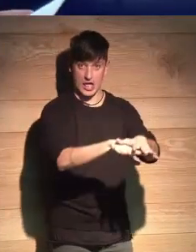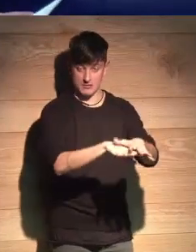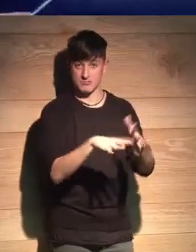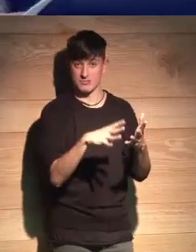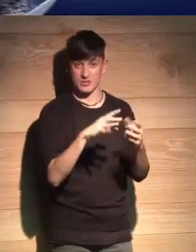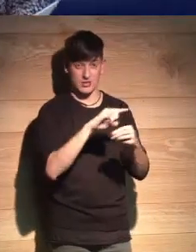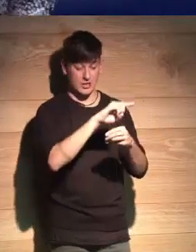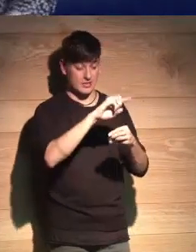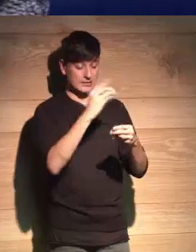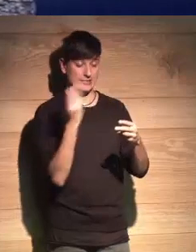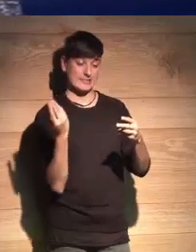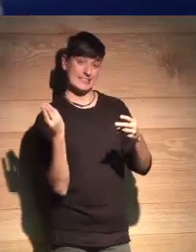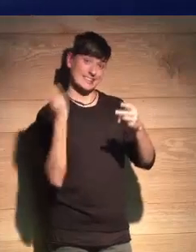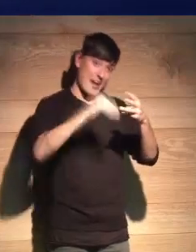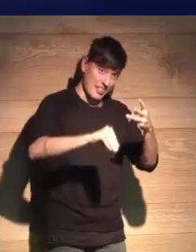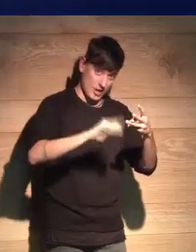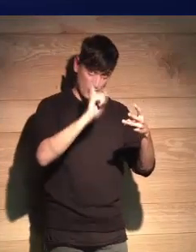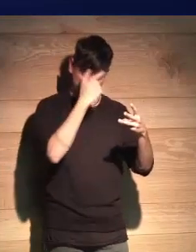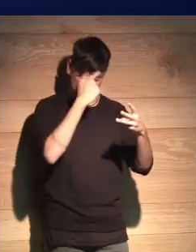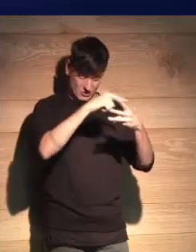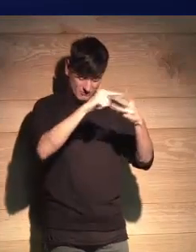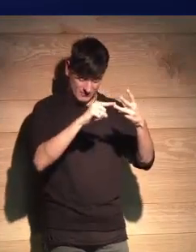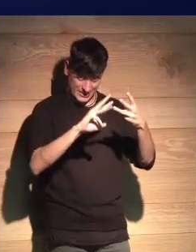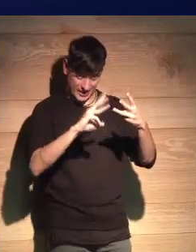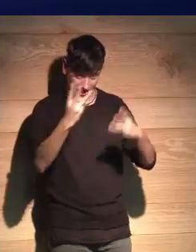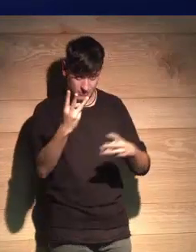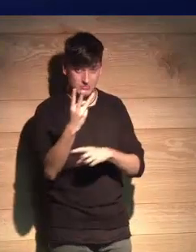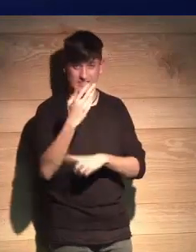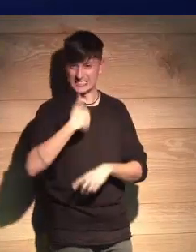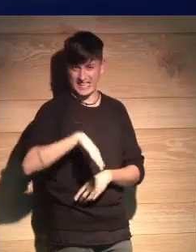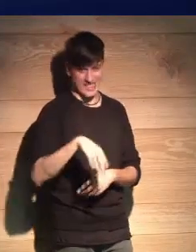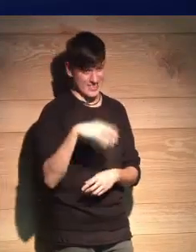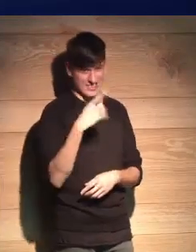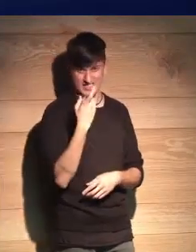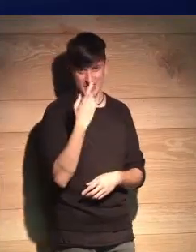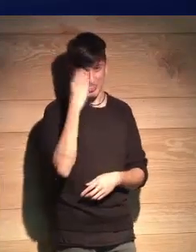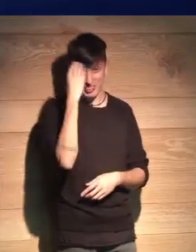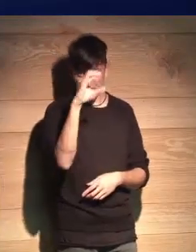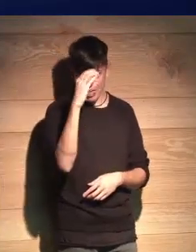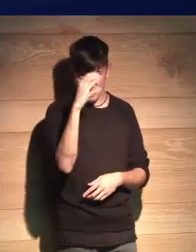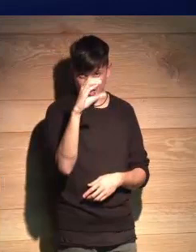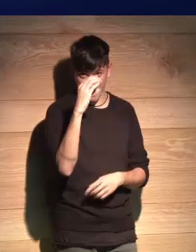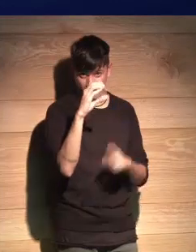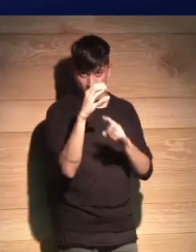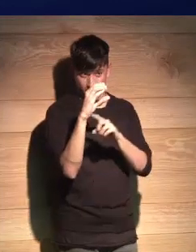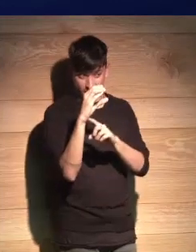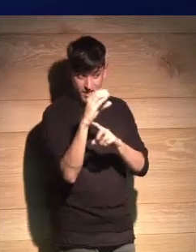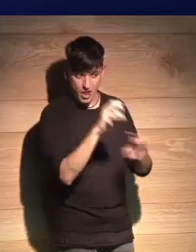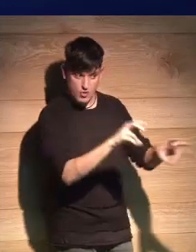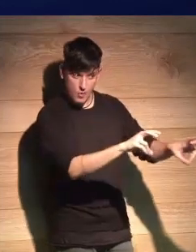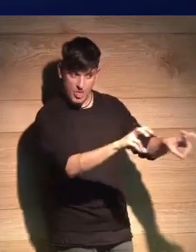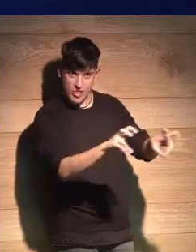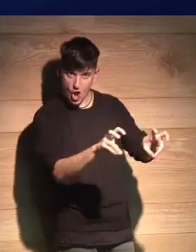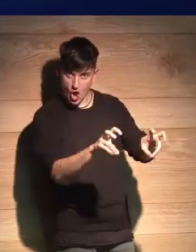an integrative force. And there's another thing that I want to share with you. Science